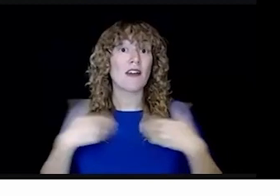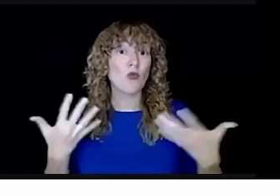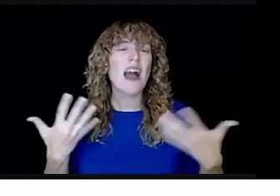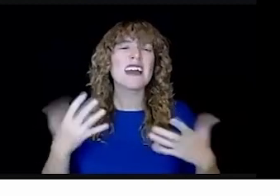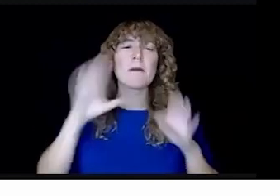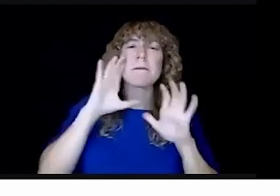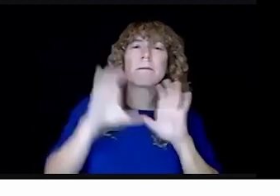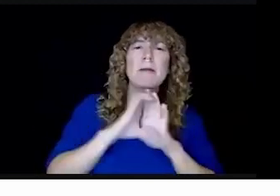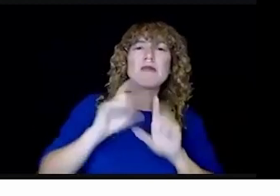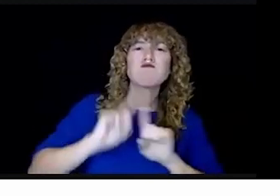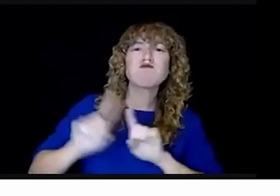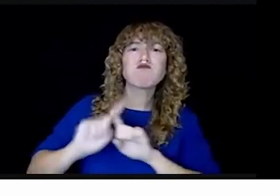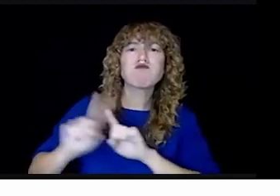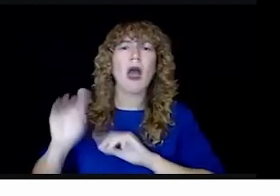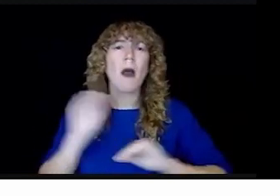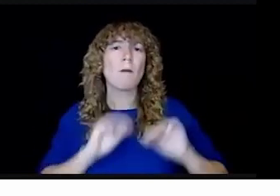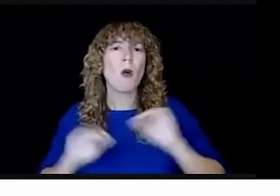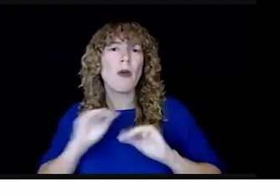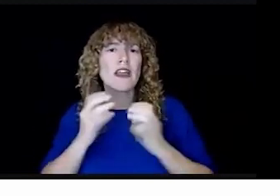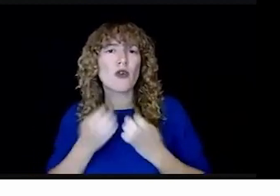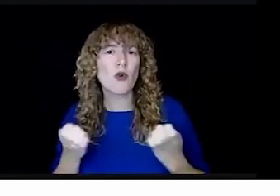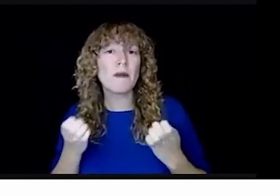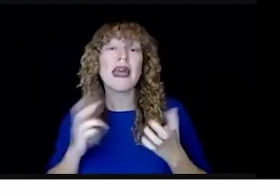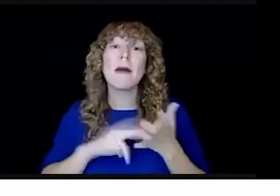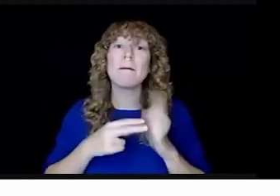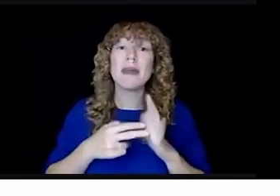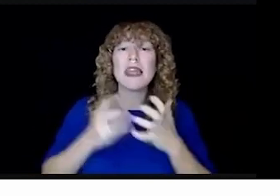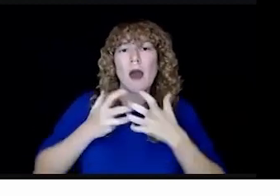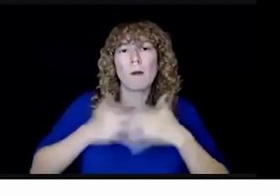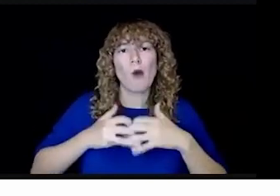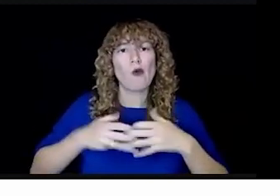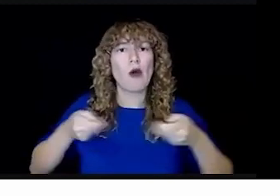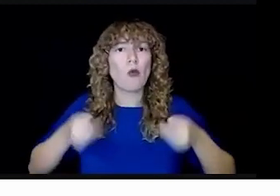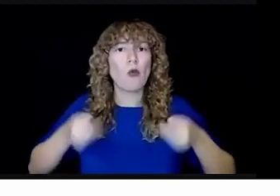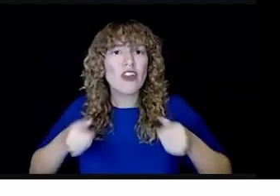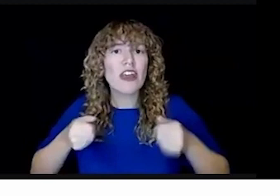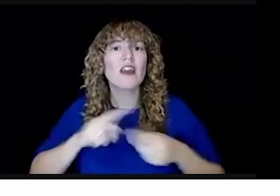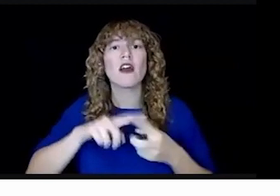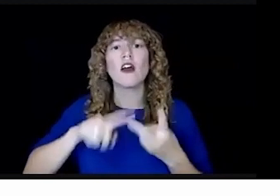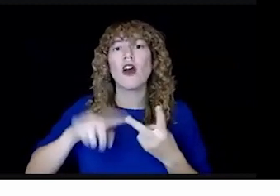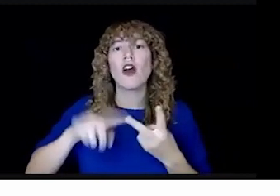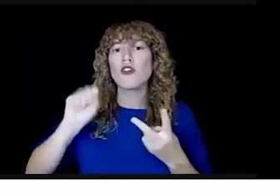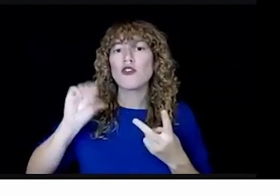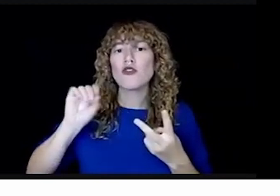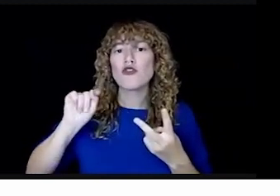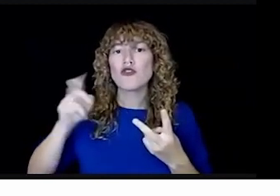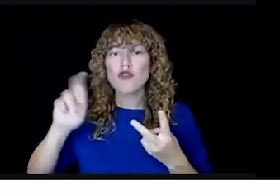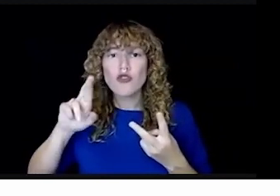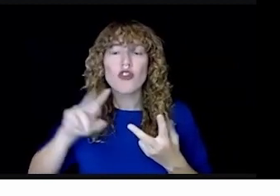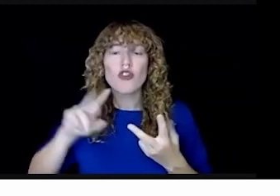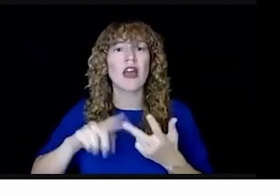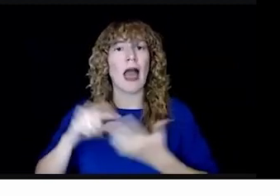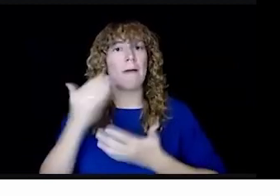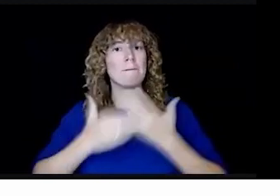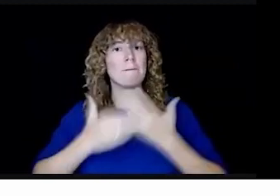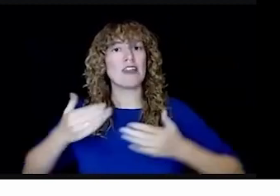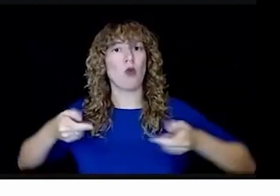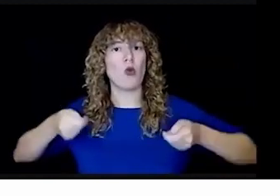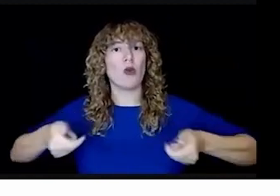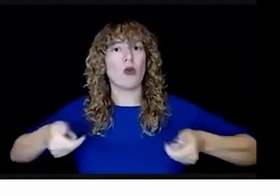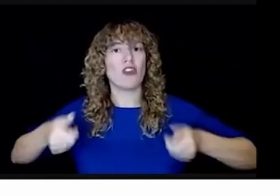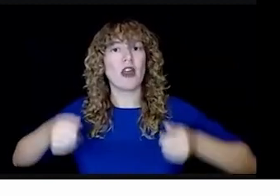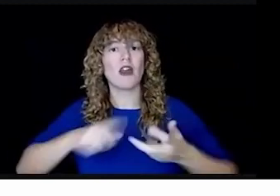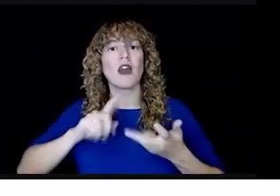a motorized wheelchair, a scooter, a manual wheelchair, and a walker. Our presentation is titled